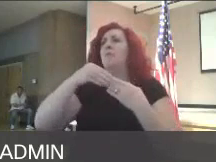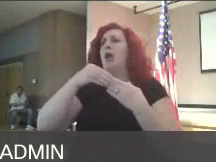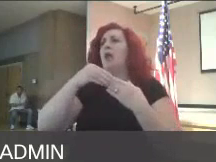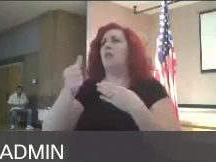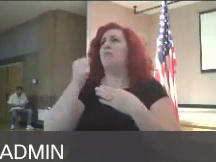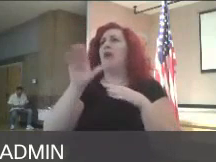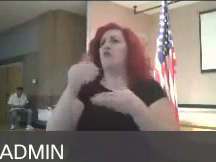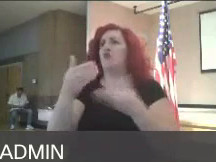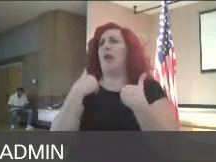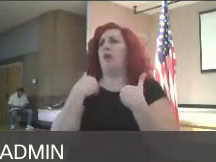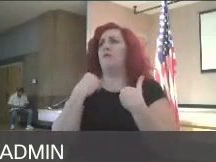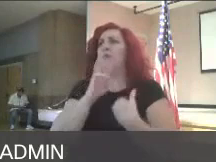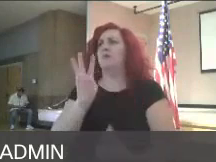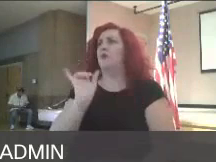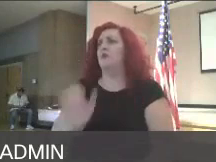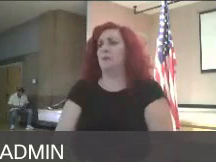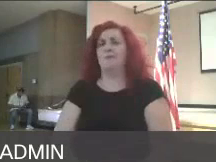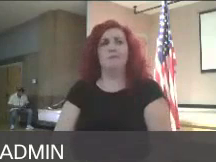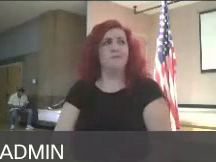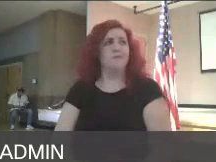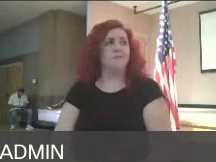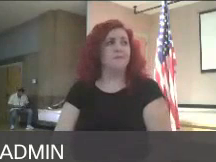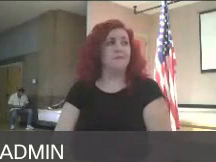the very back of the room.